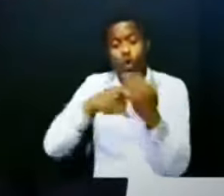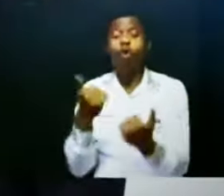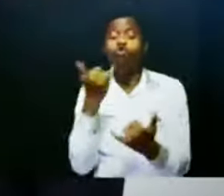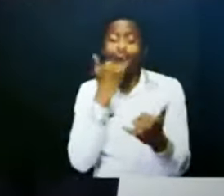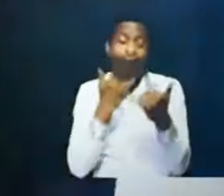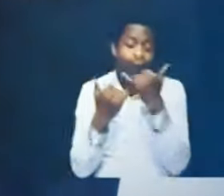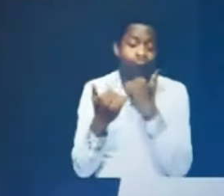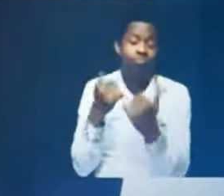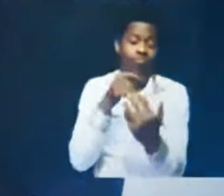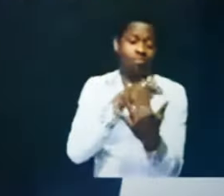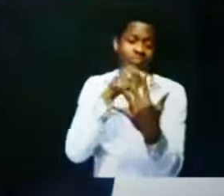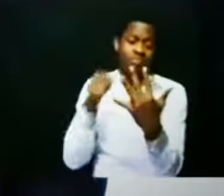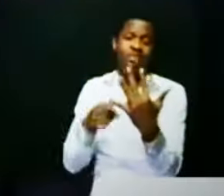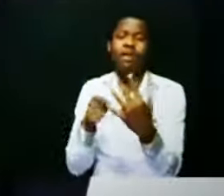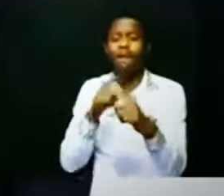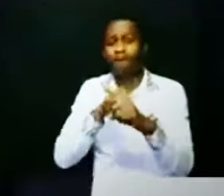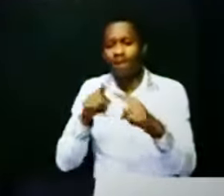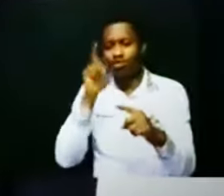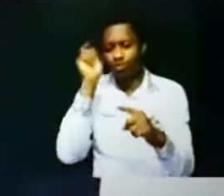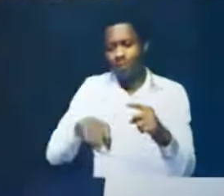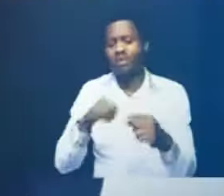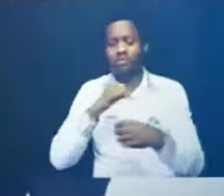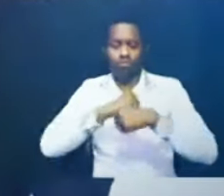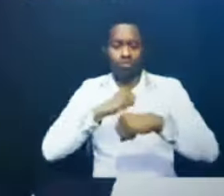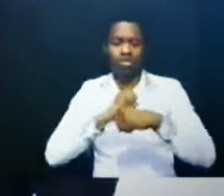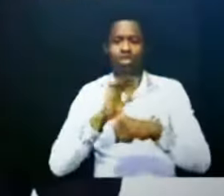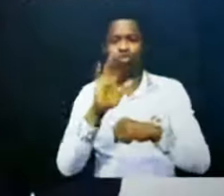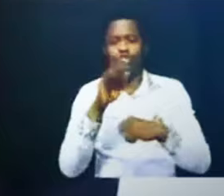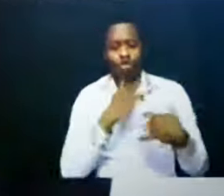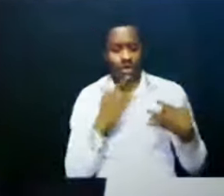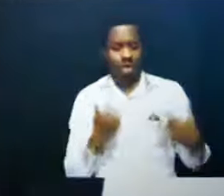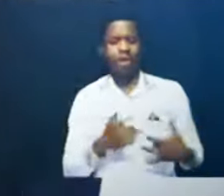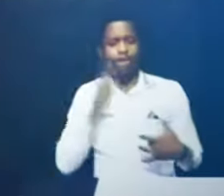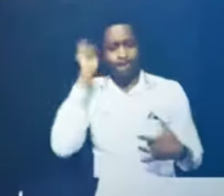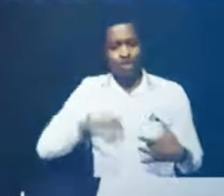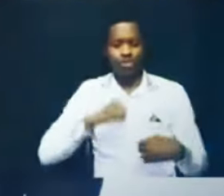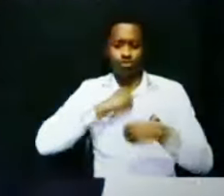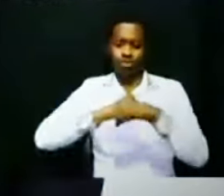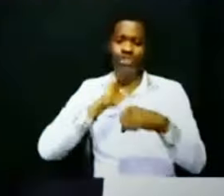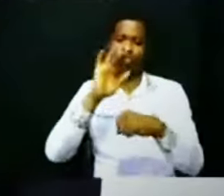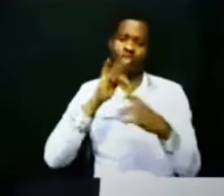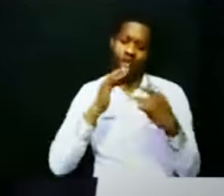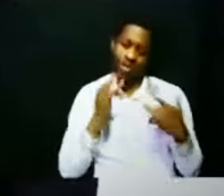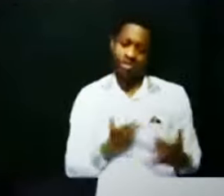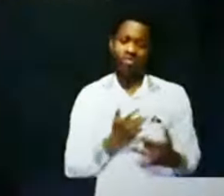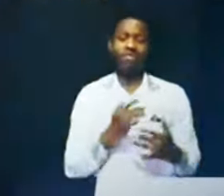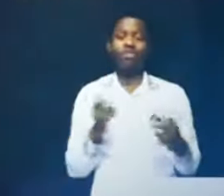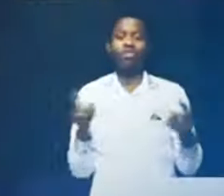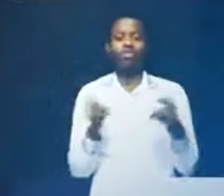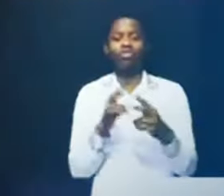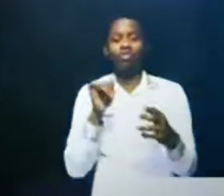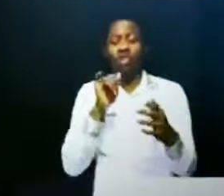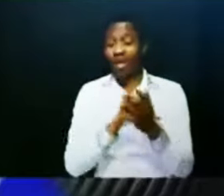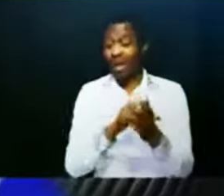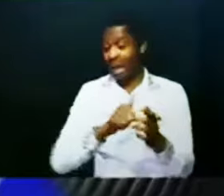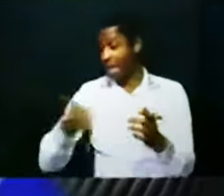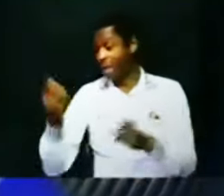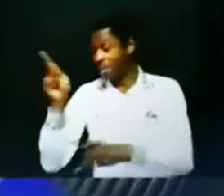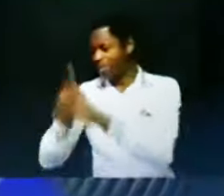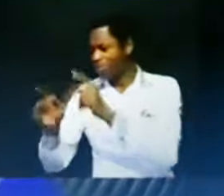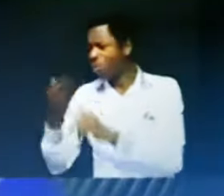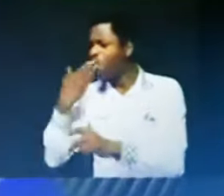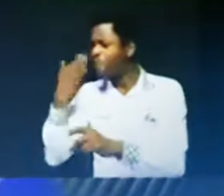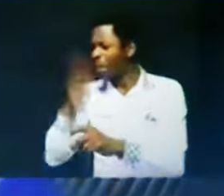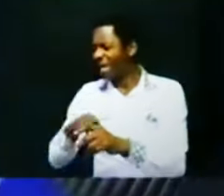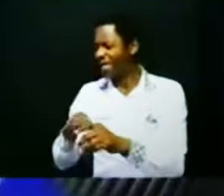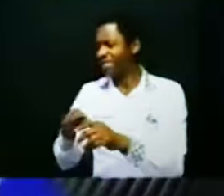offenses. But guard your heart. Guard your heart. So that someone's ugly